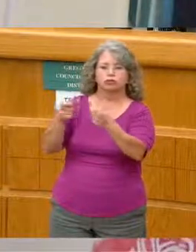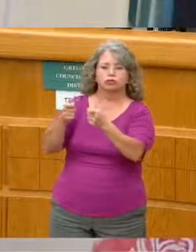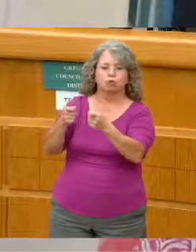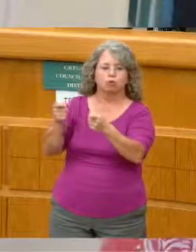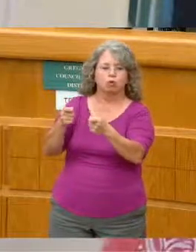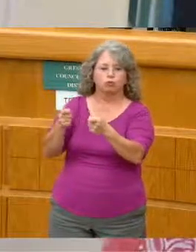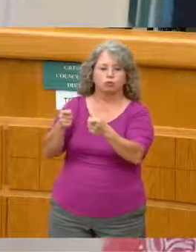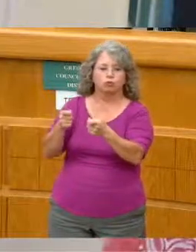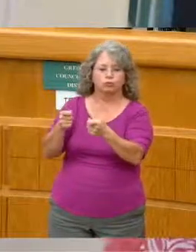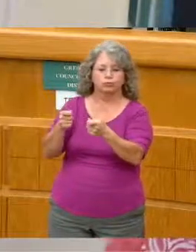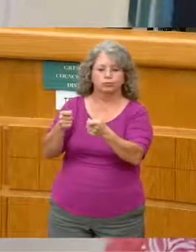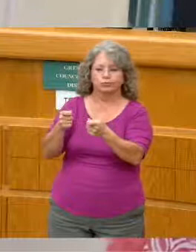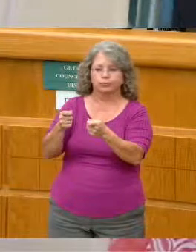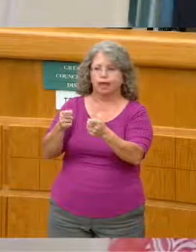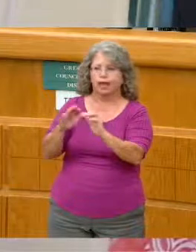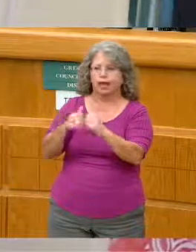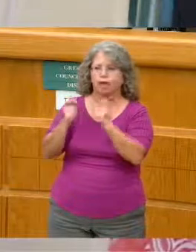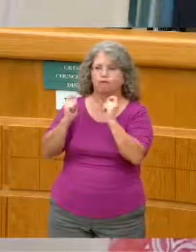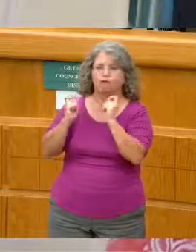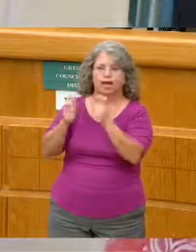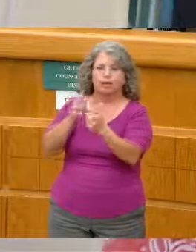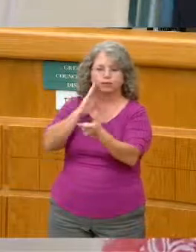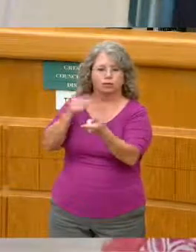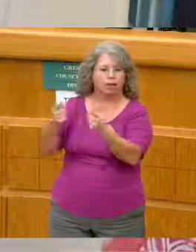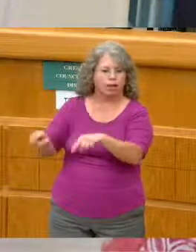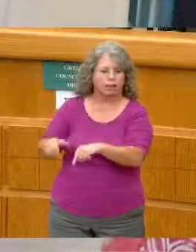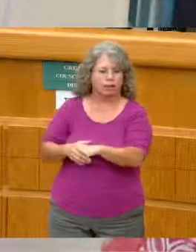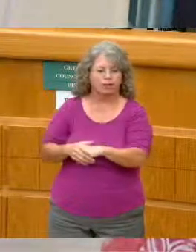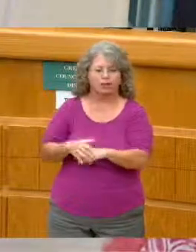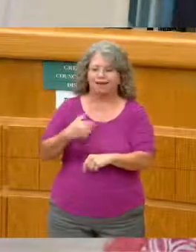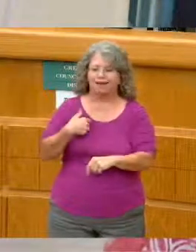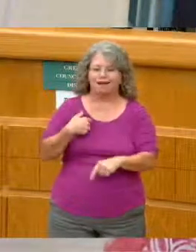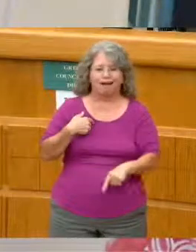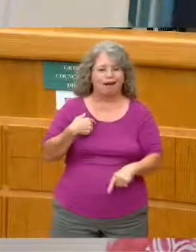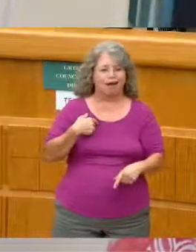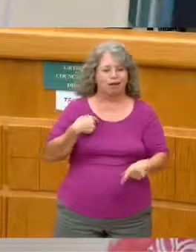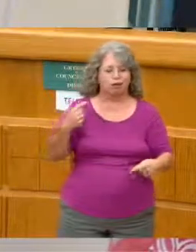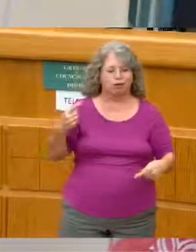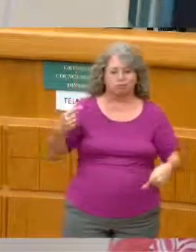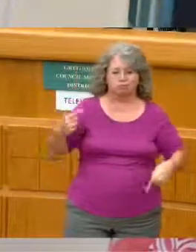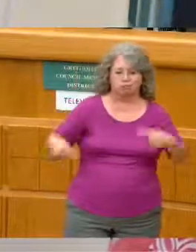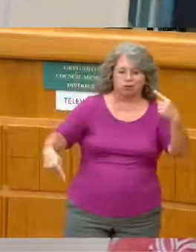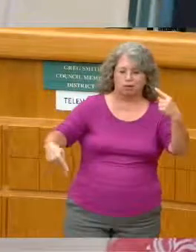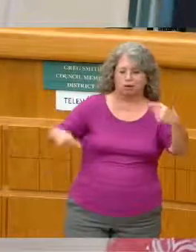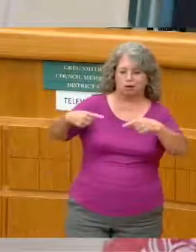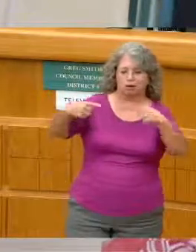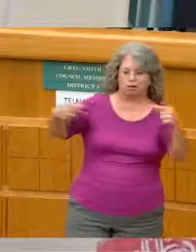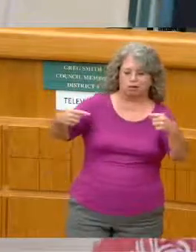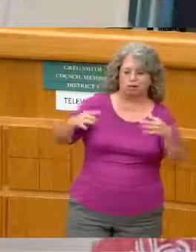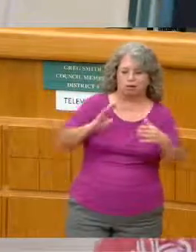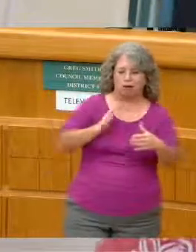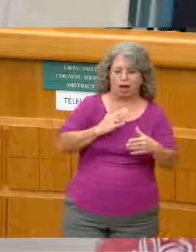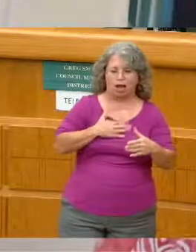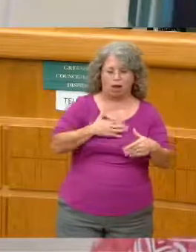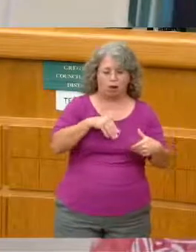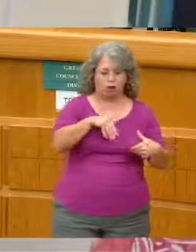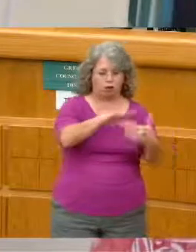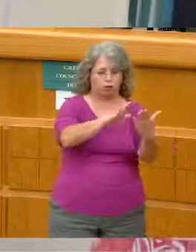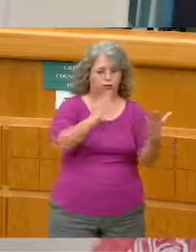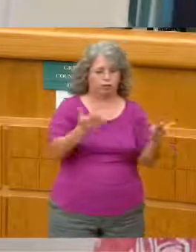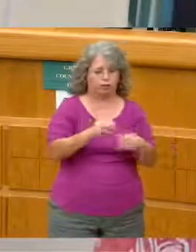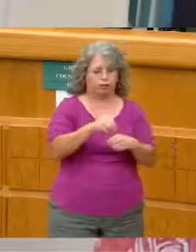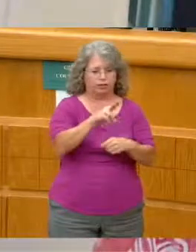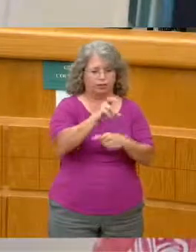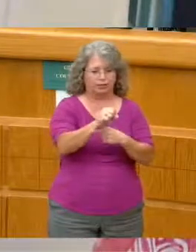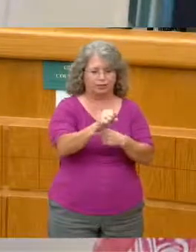rate of the burn. It's almost like a controlled burn that they're trying to do. I would argue that our tack here